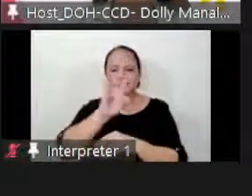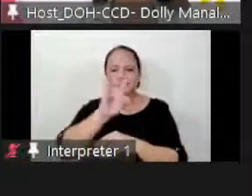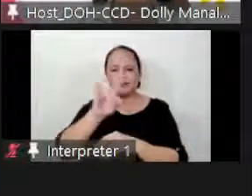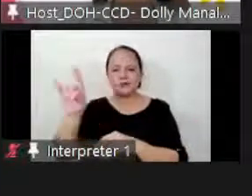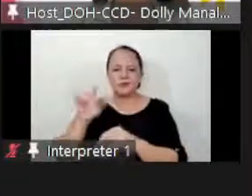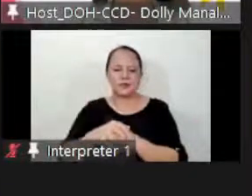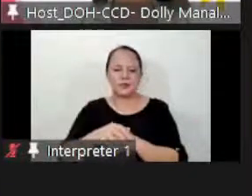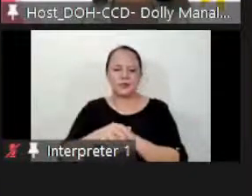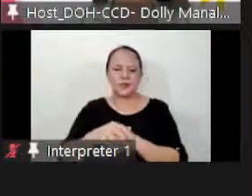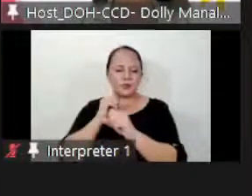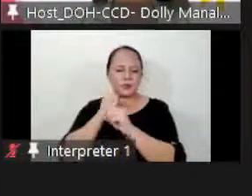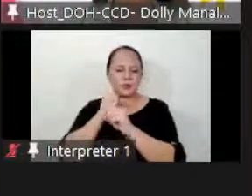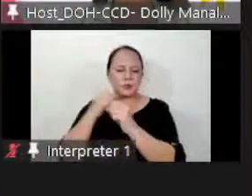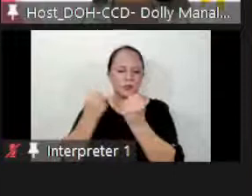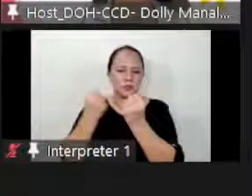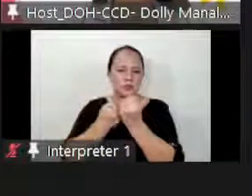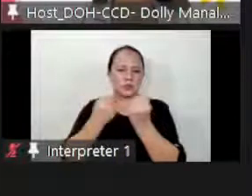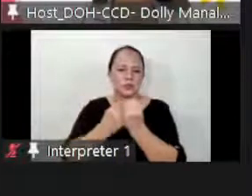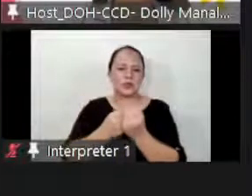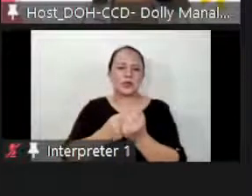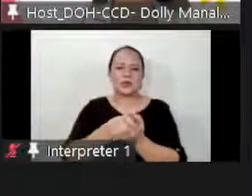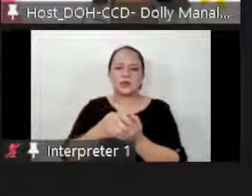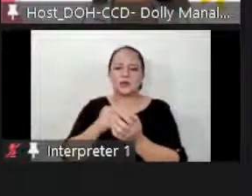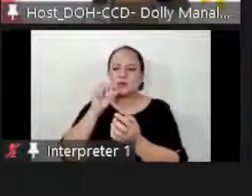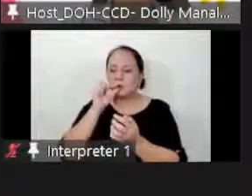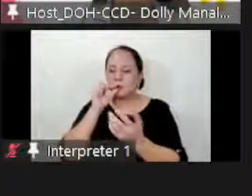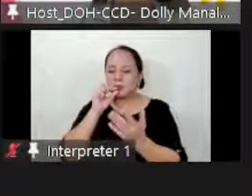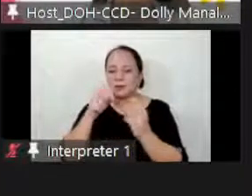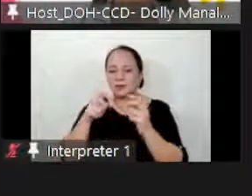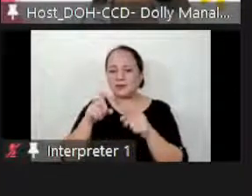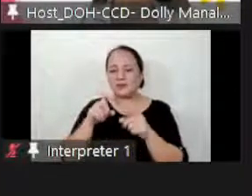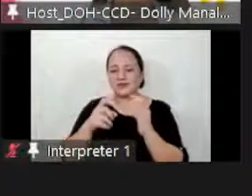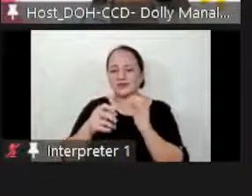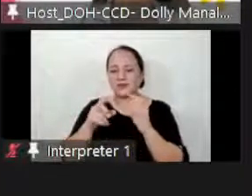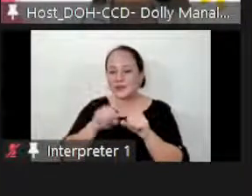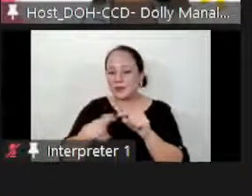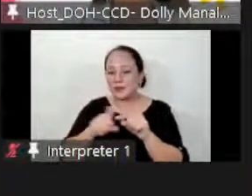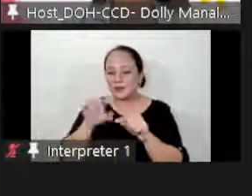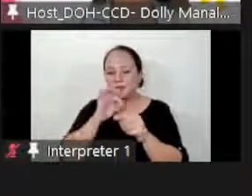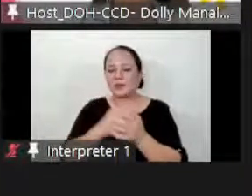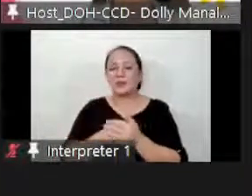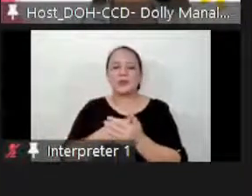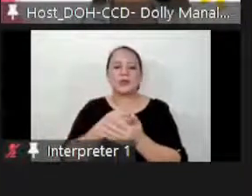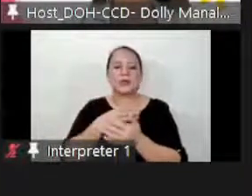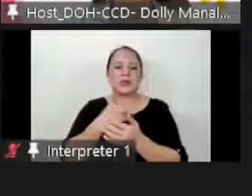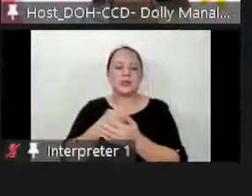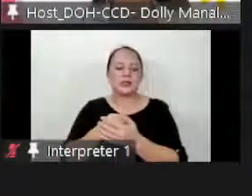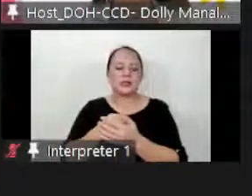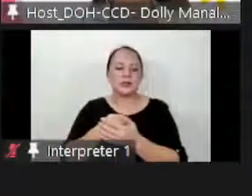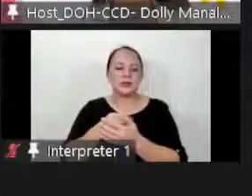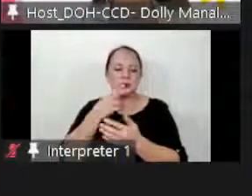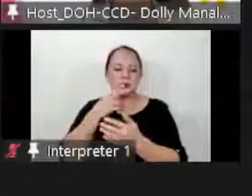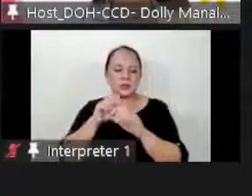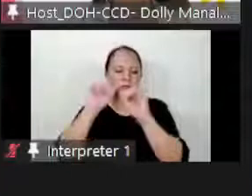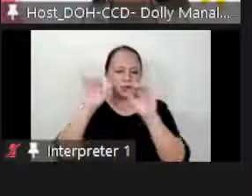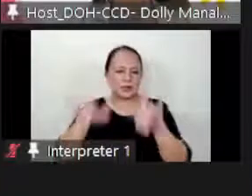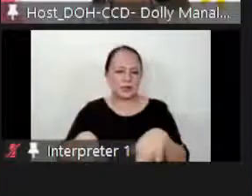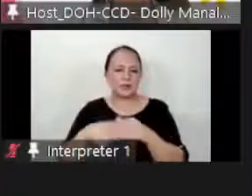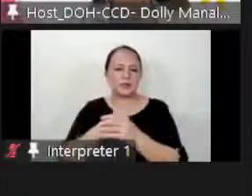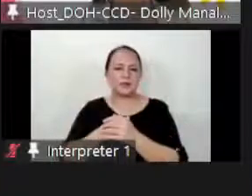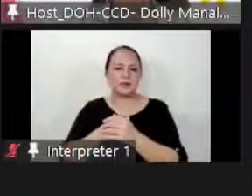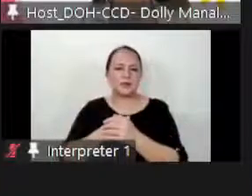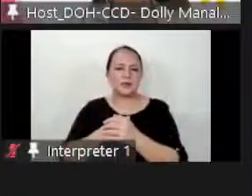and sponsorship of electronic nicotine delivery system and electronic non-nicotine delivery systems or ENDS